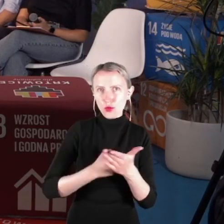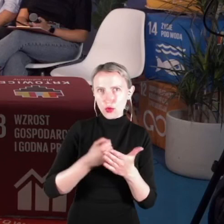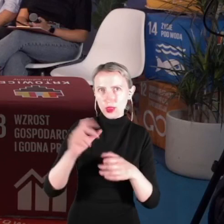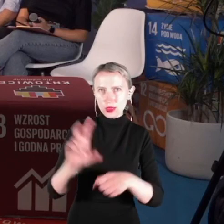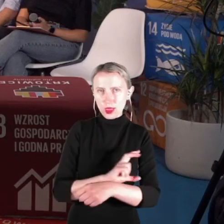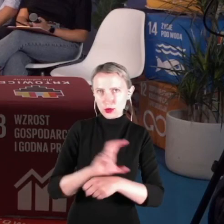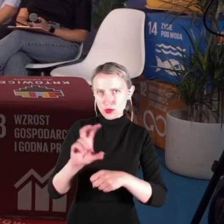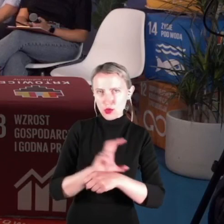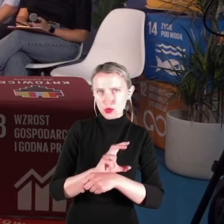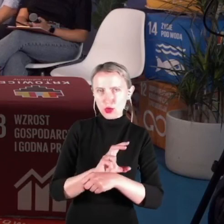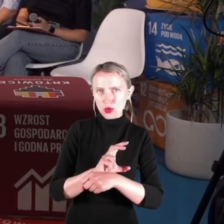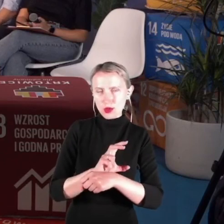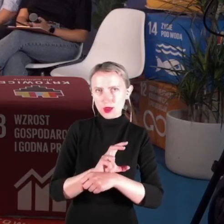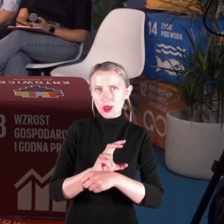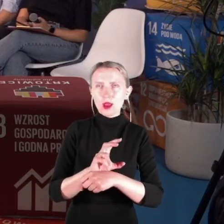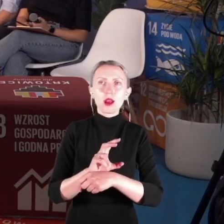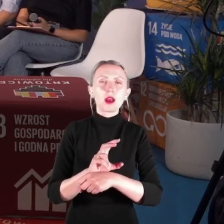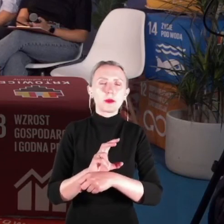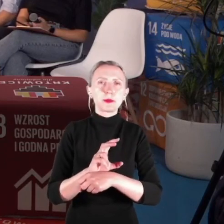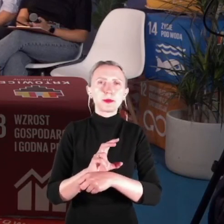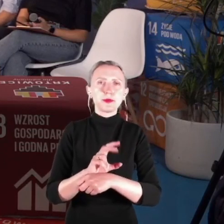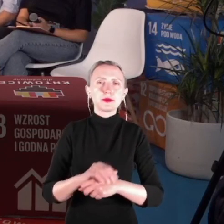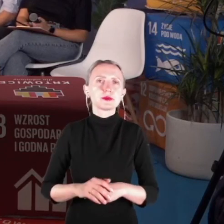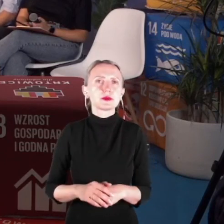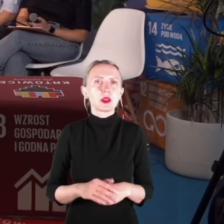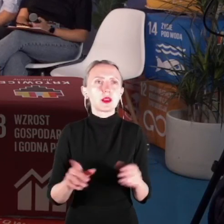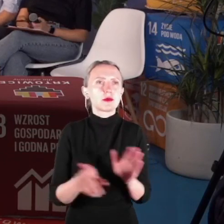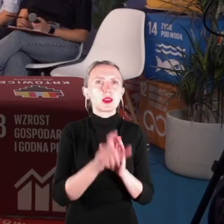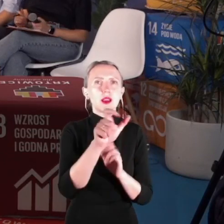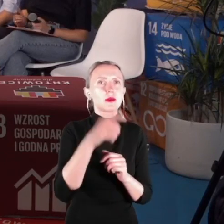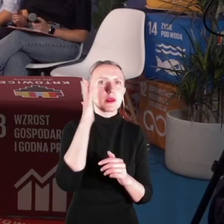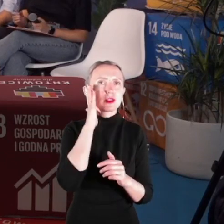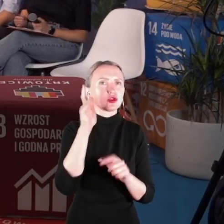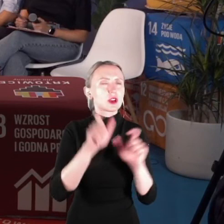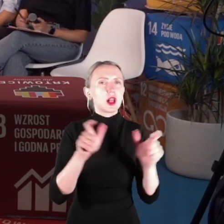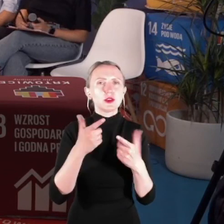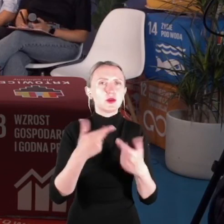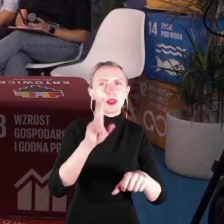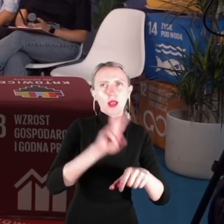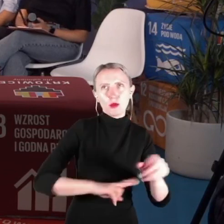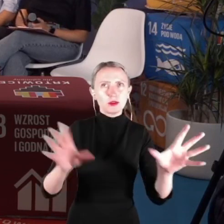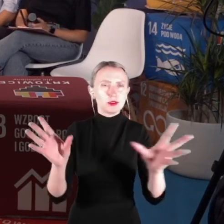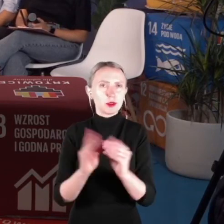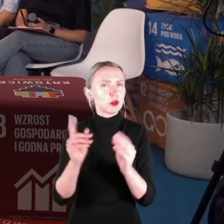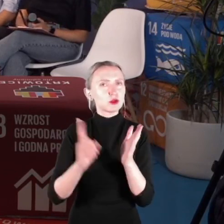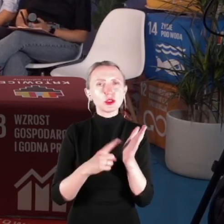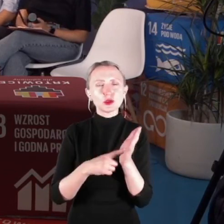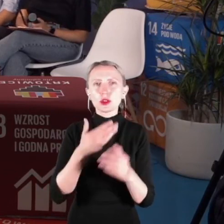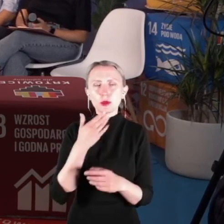getting the citizens and the police together, which is kind of doesn't happen very often, in a very productive, practical way to solve a very serious